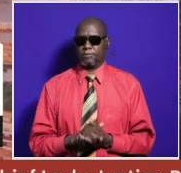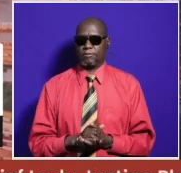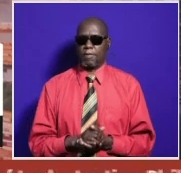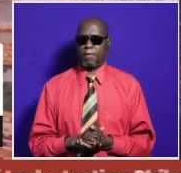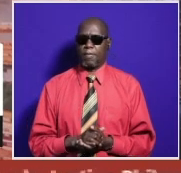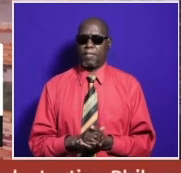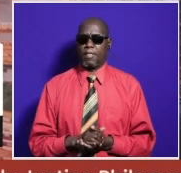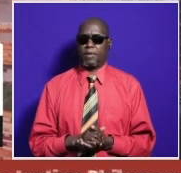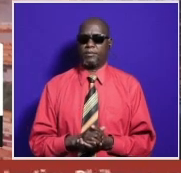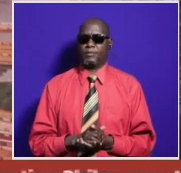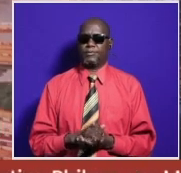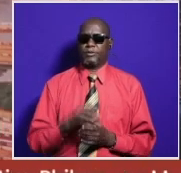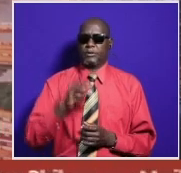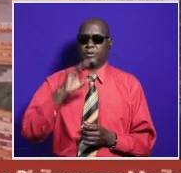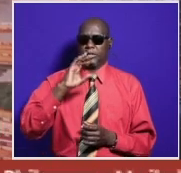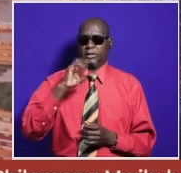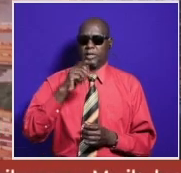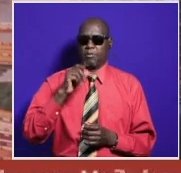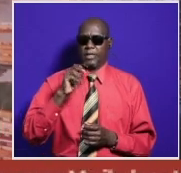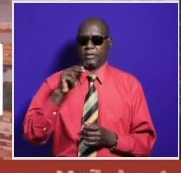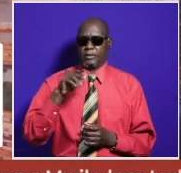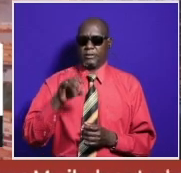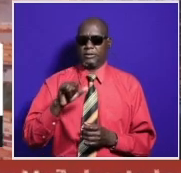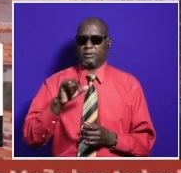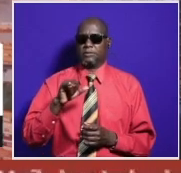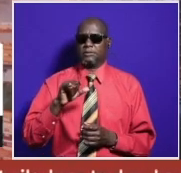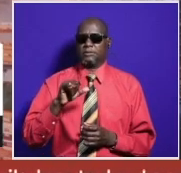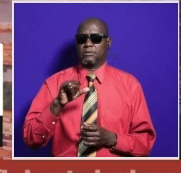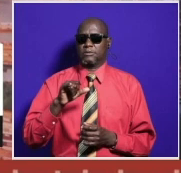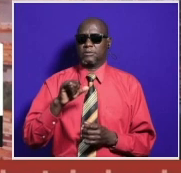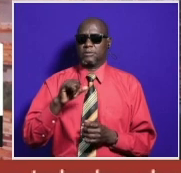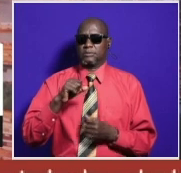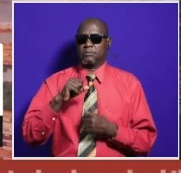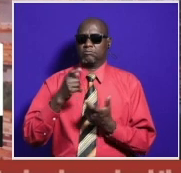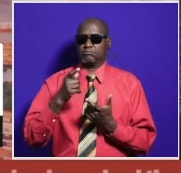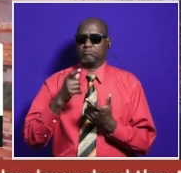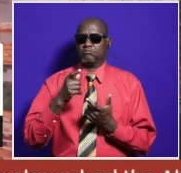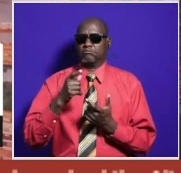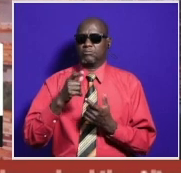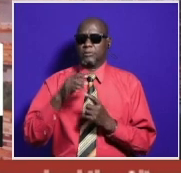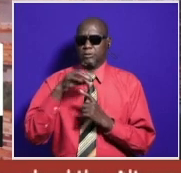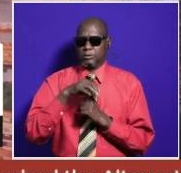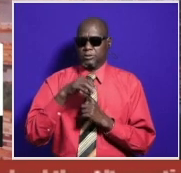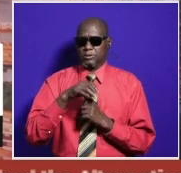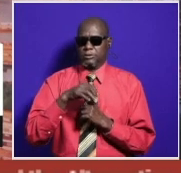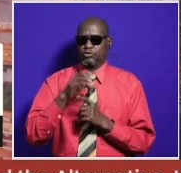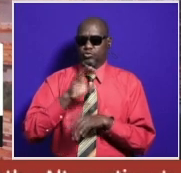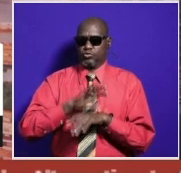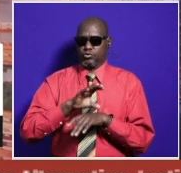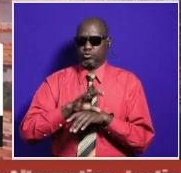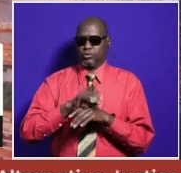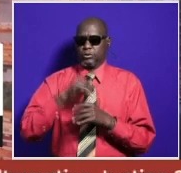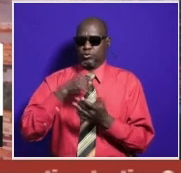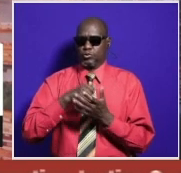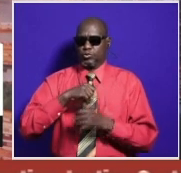And now the chaplaincy department of Christ is the answer ministry. CITAM has offered training to chaplains from different areas, including schools,